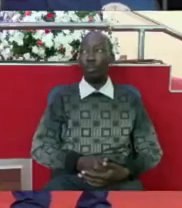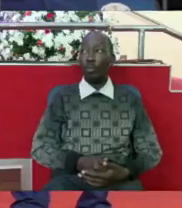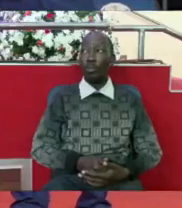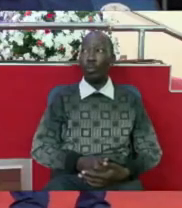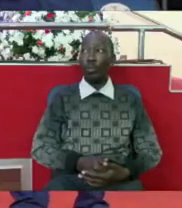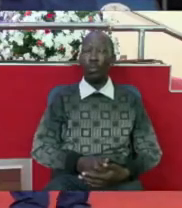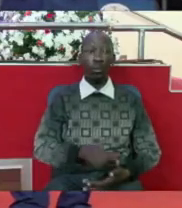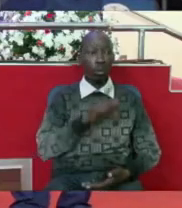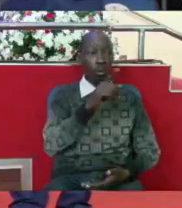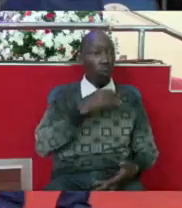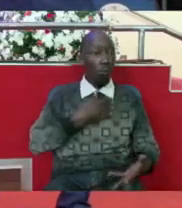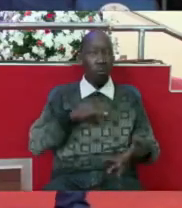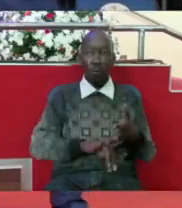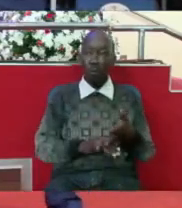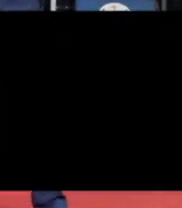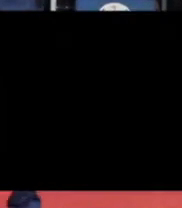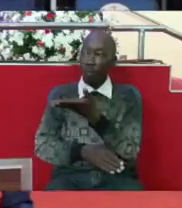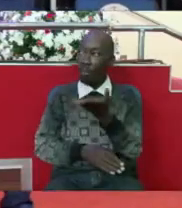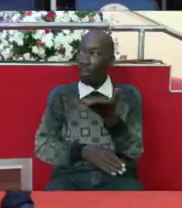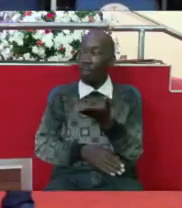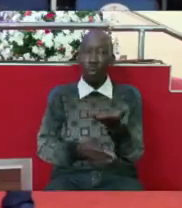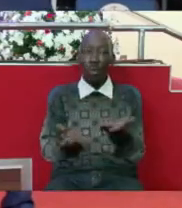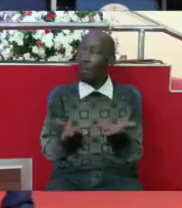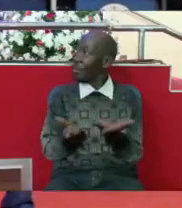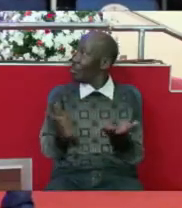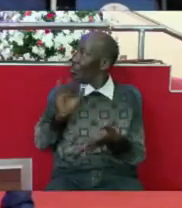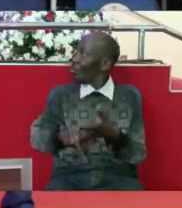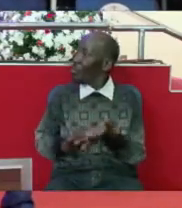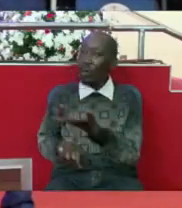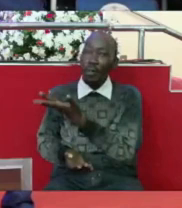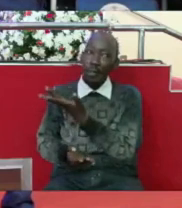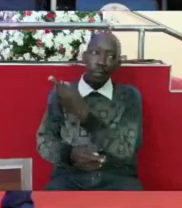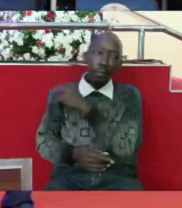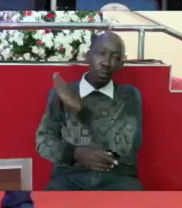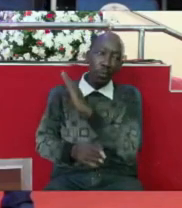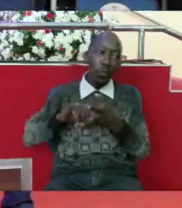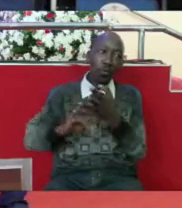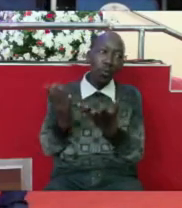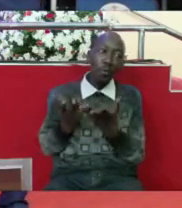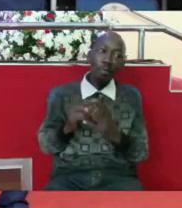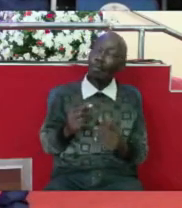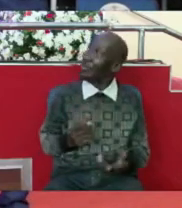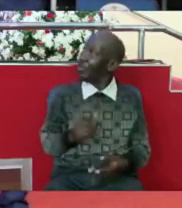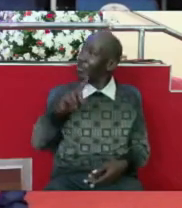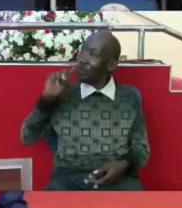Is your wife here? Yes, my wife is where? Here. Where? She's there. Now.